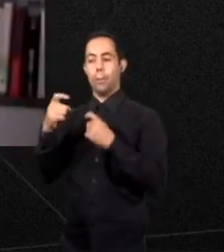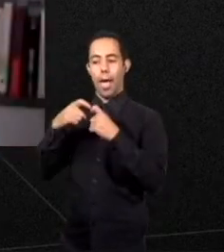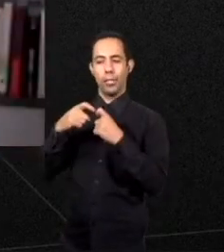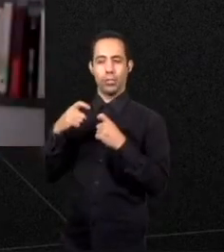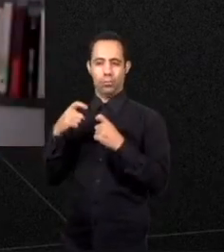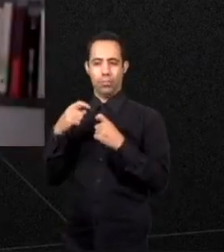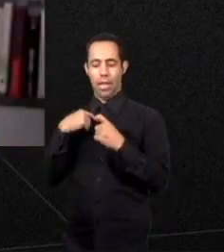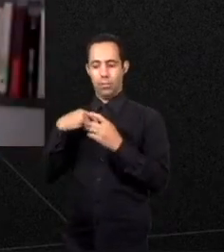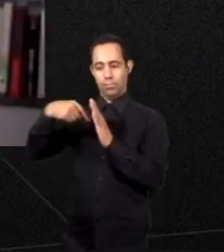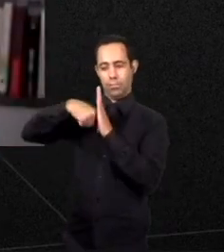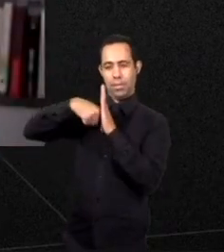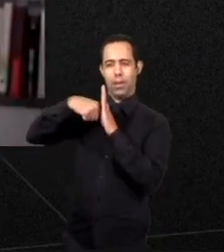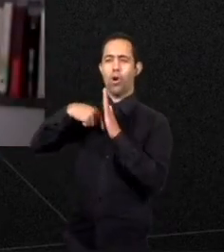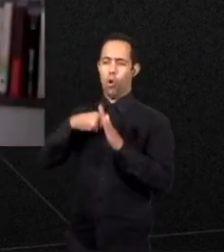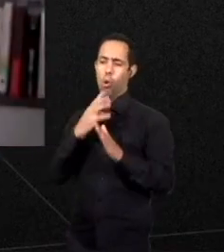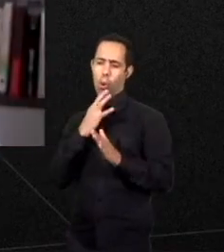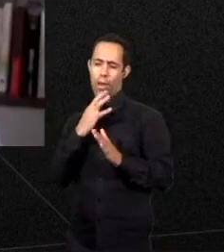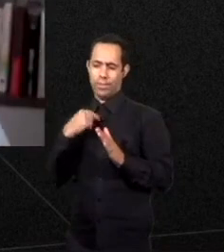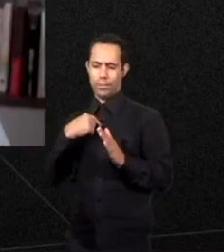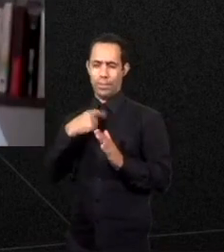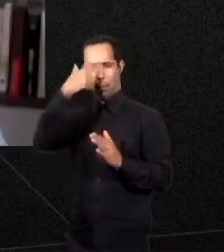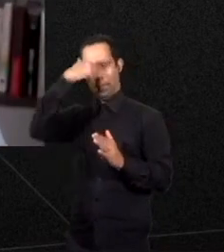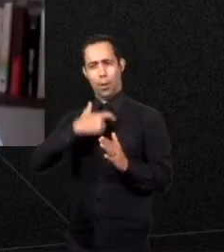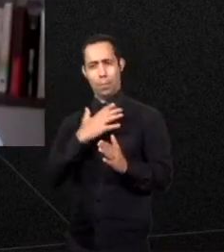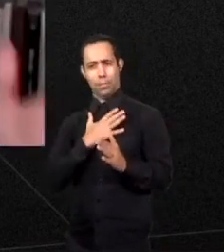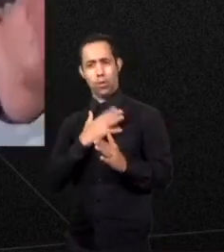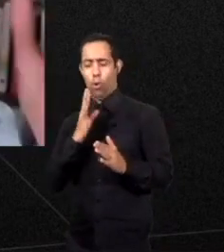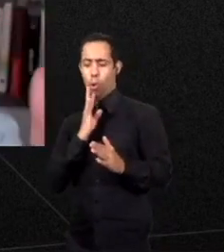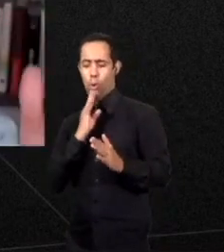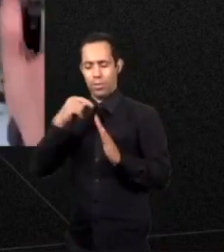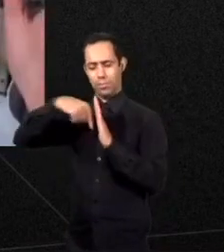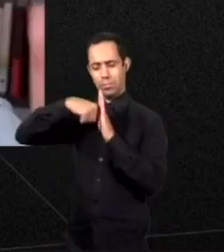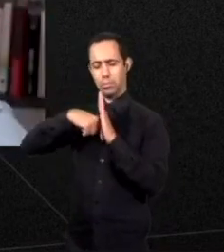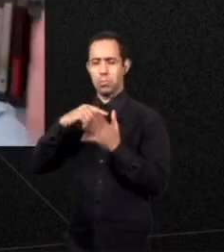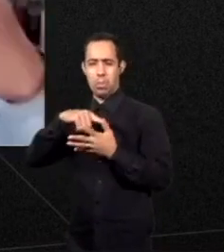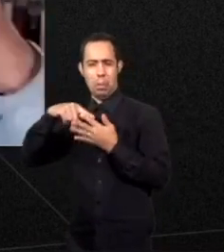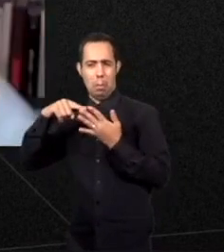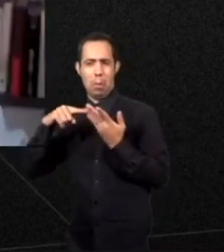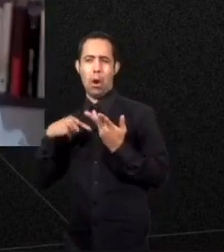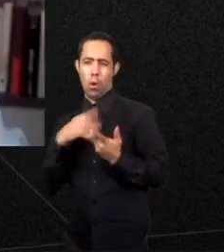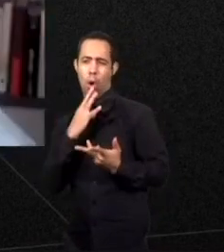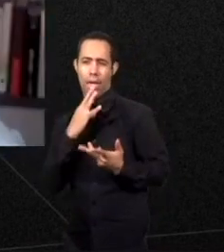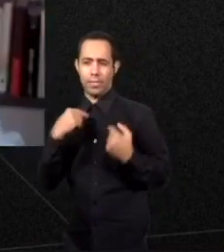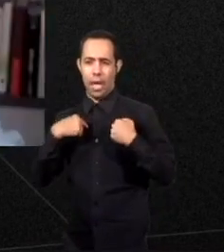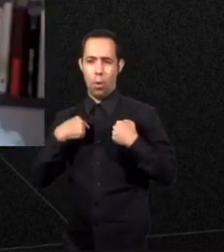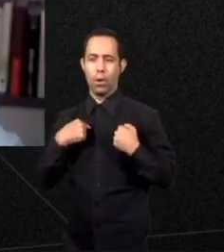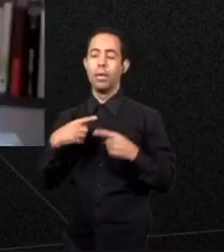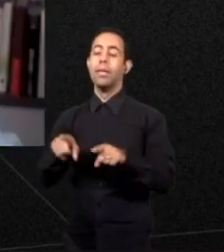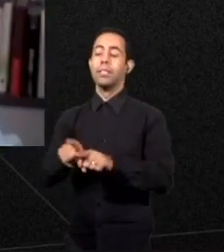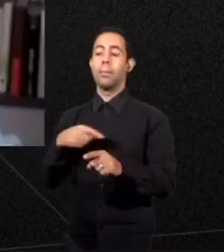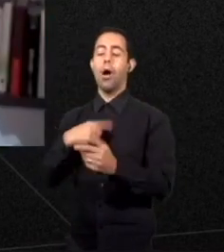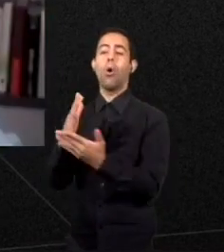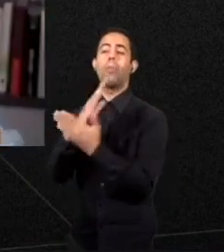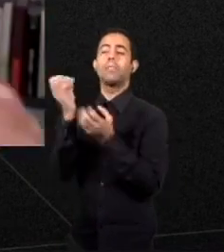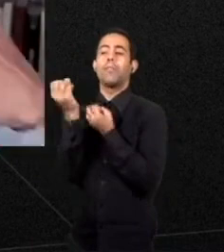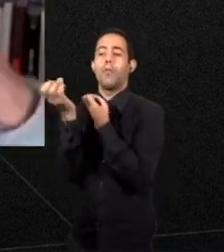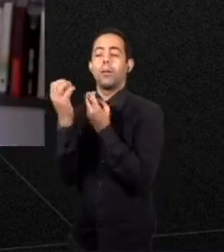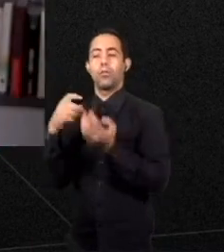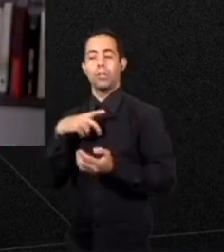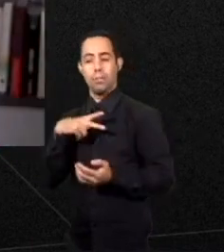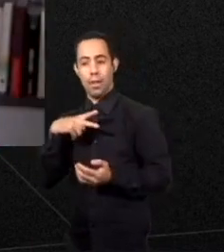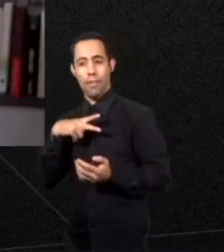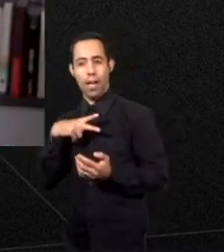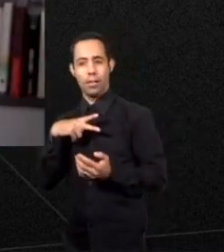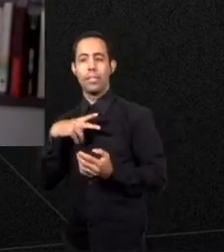things about me. And it's okay, because she uses this very private information she has on me to help